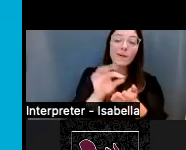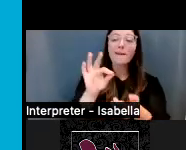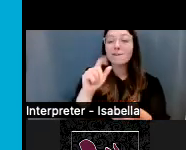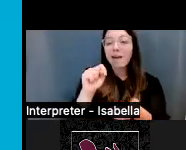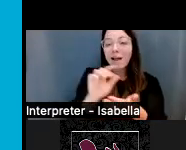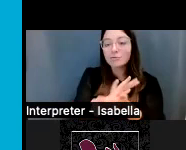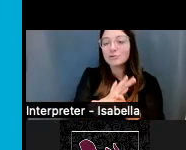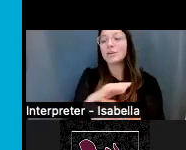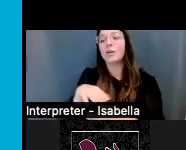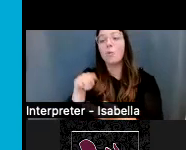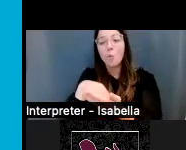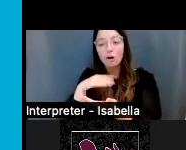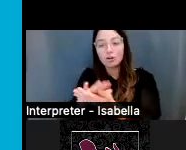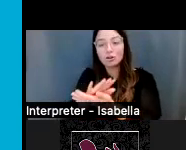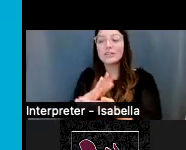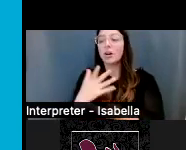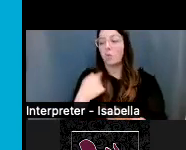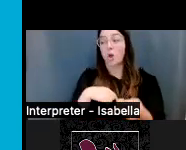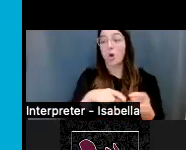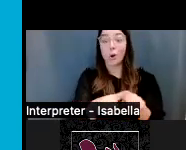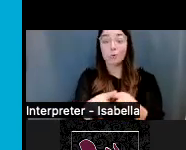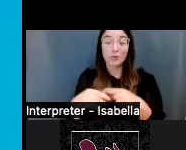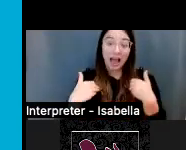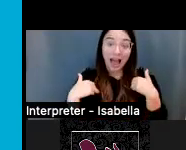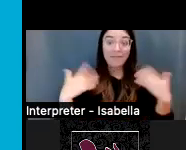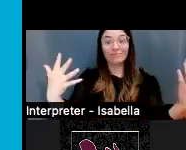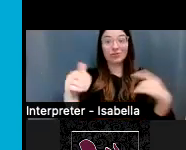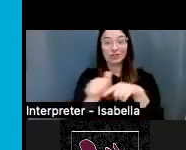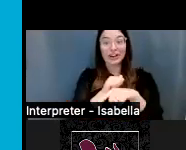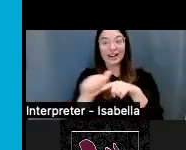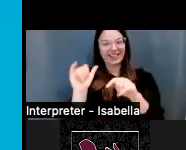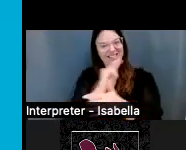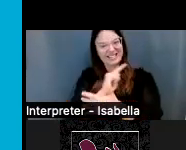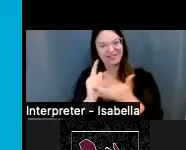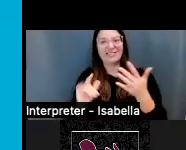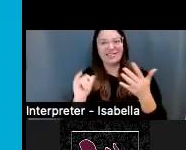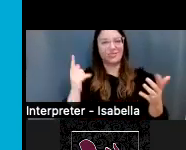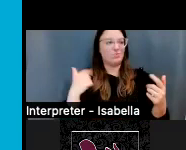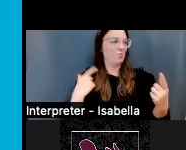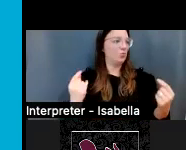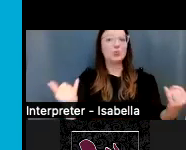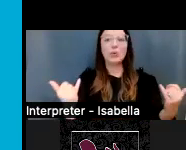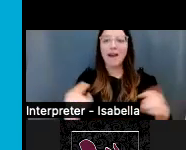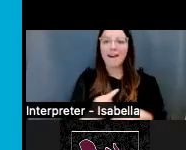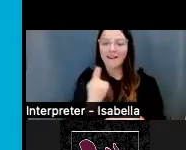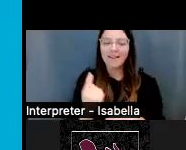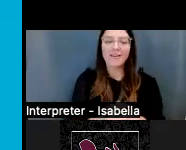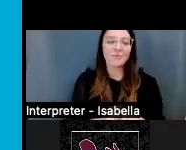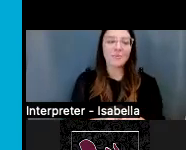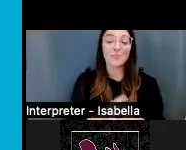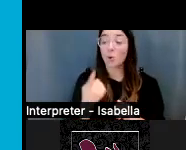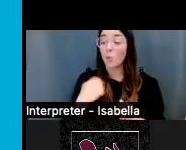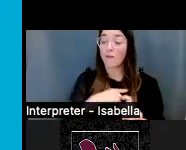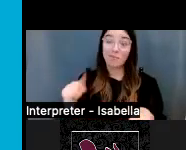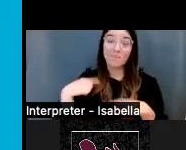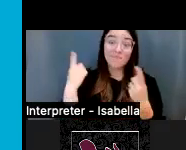are doing the series of trainings. In fact, today's training is part of that series. We have been doing these